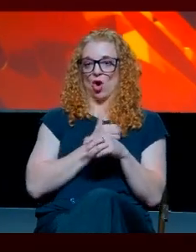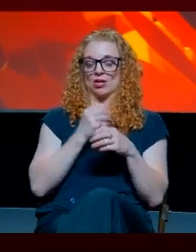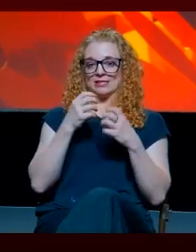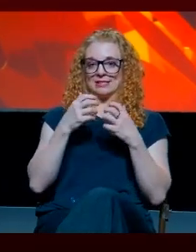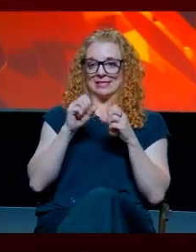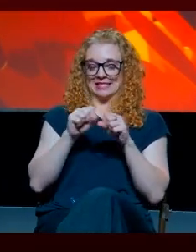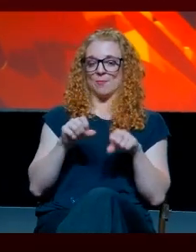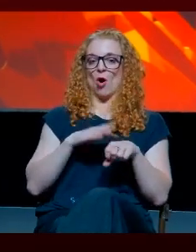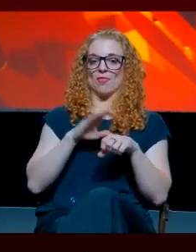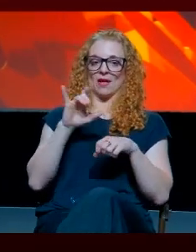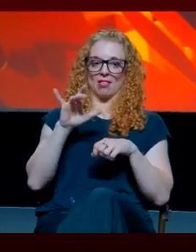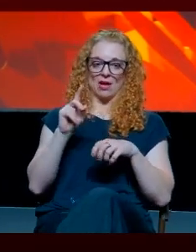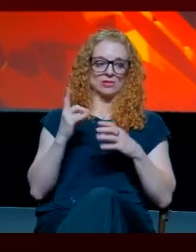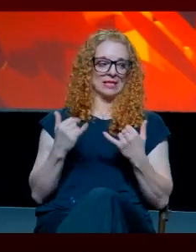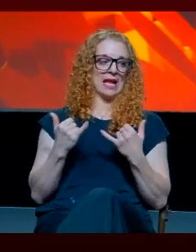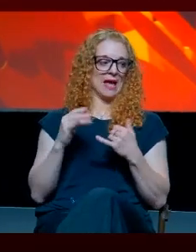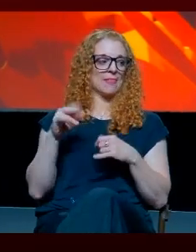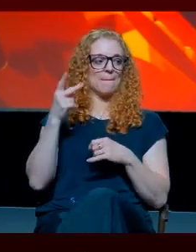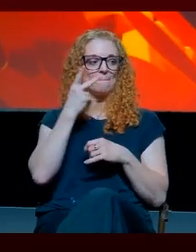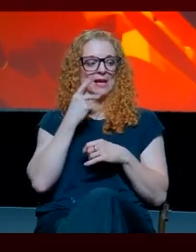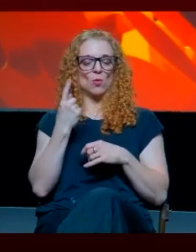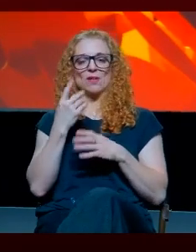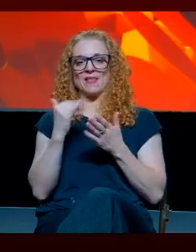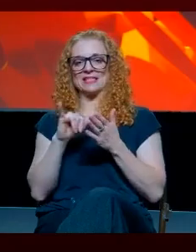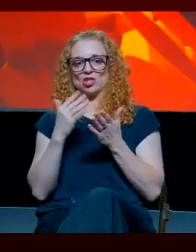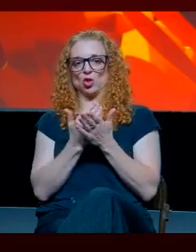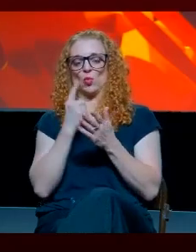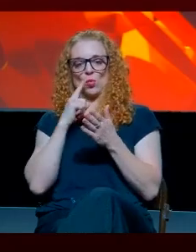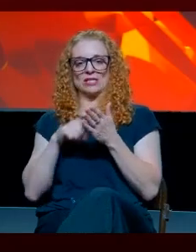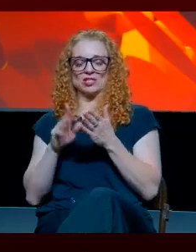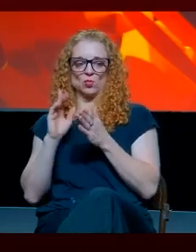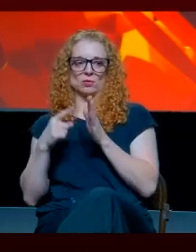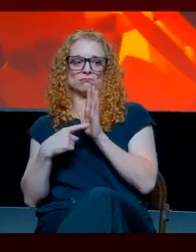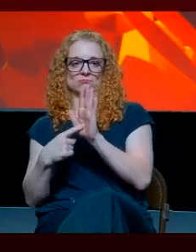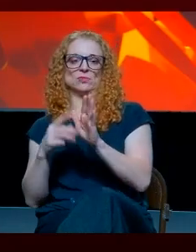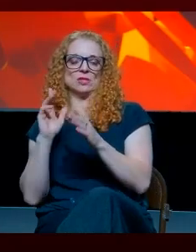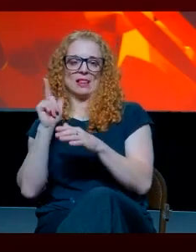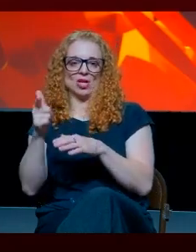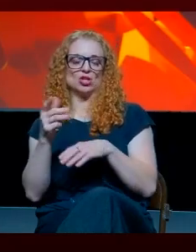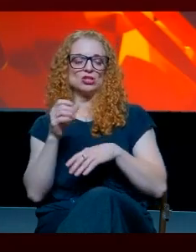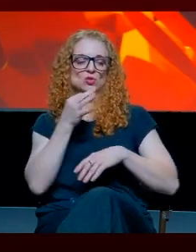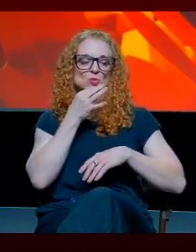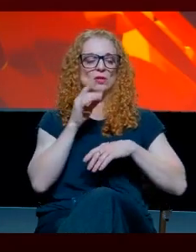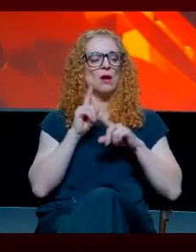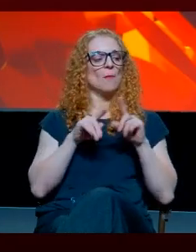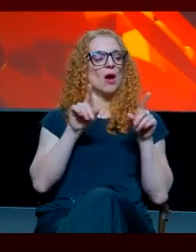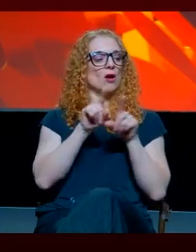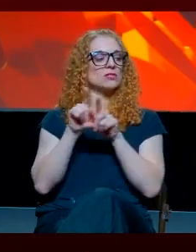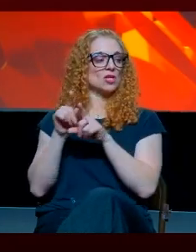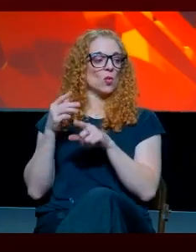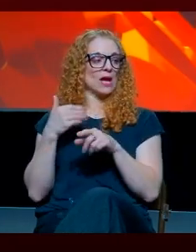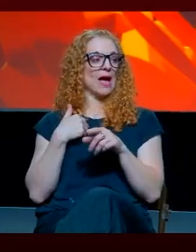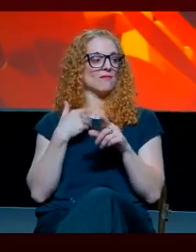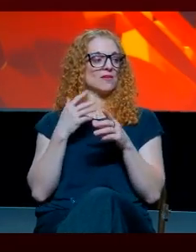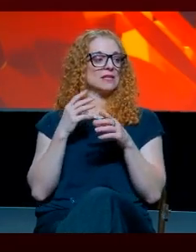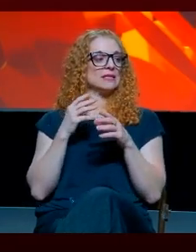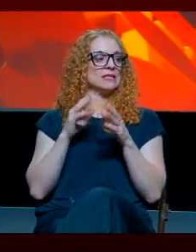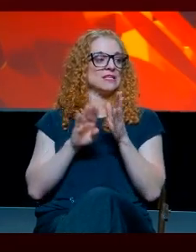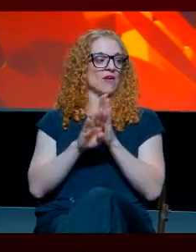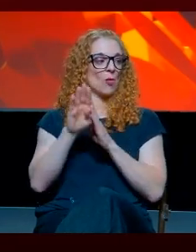today. The pink method is new research that we'll bring out soon. Our partners are also developing what we call,